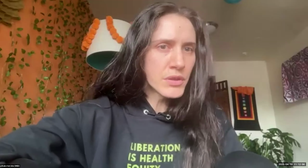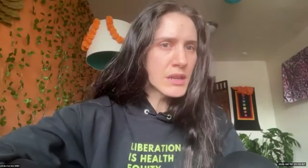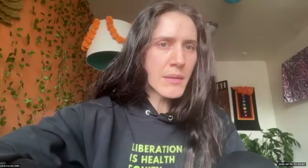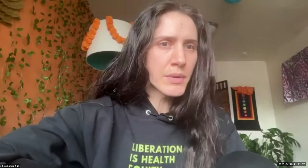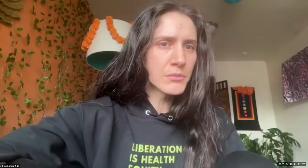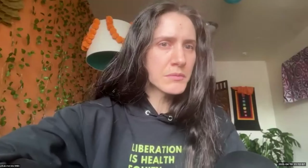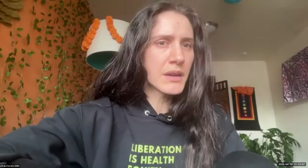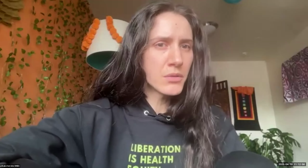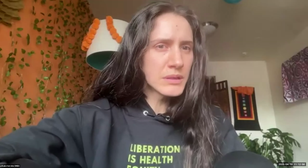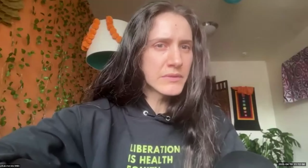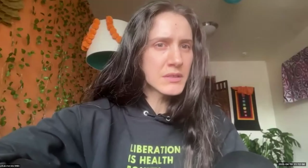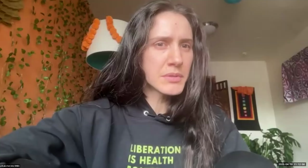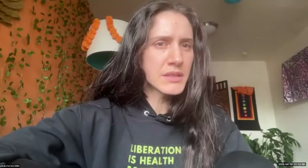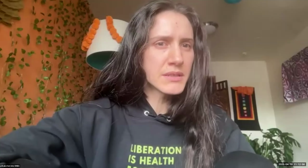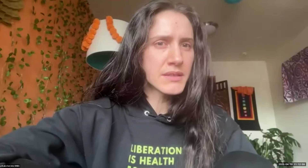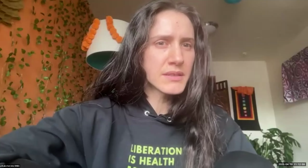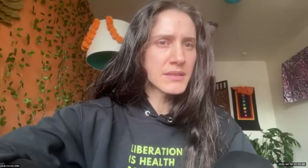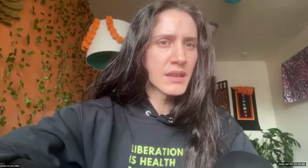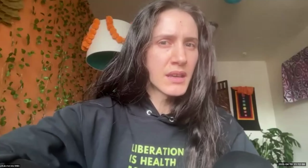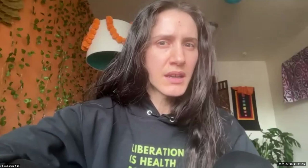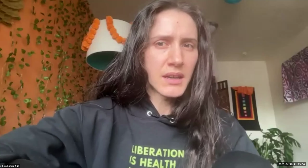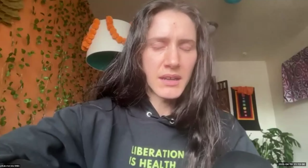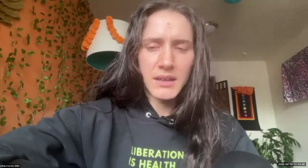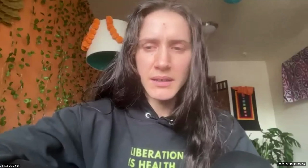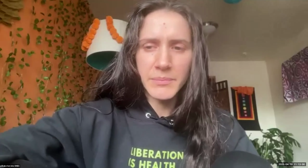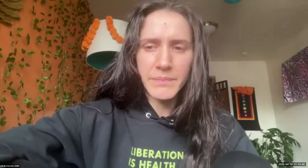like a community member with my own lived experiences.